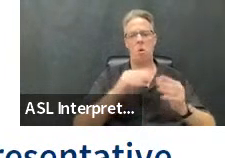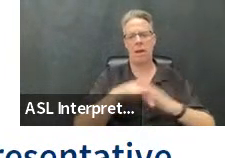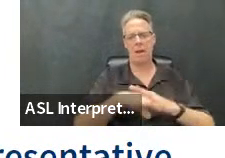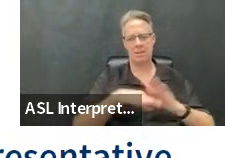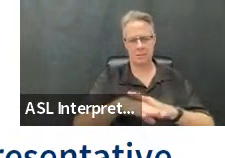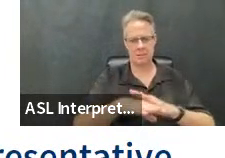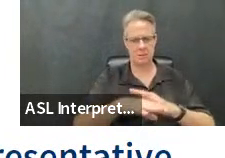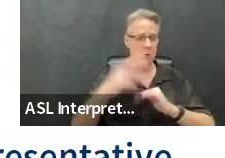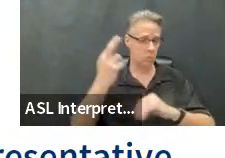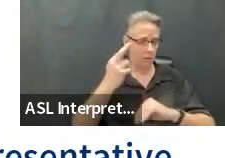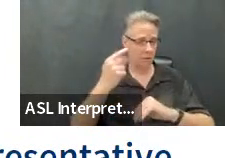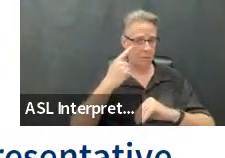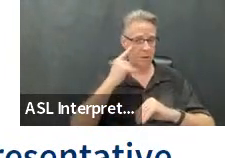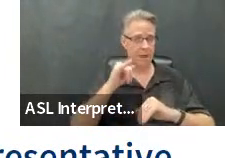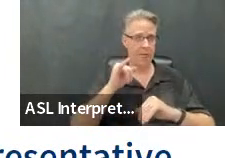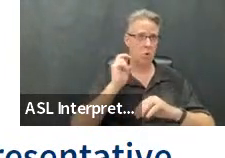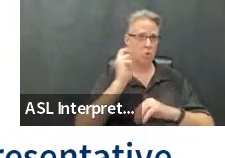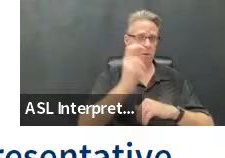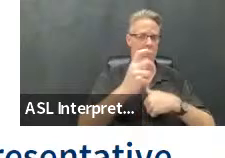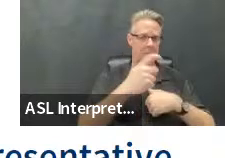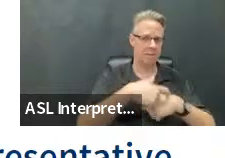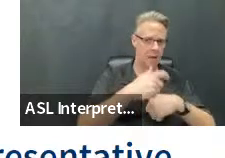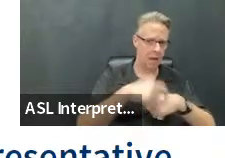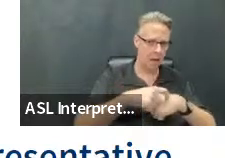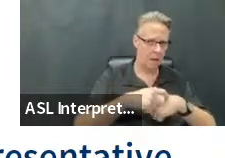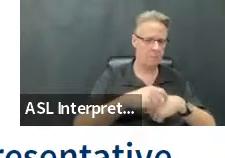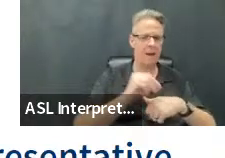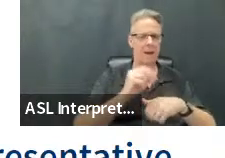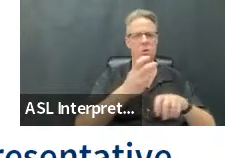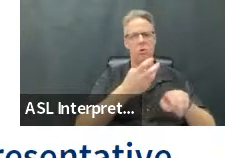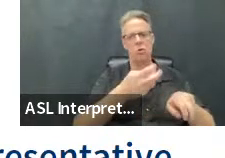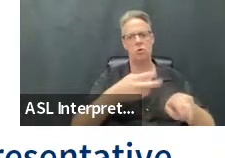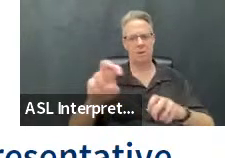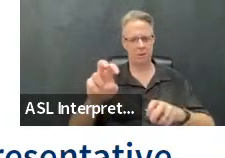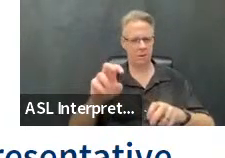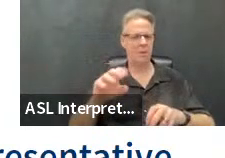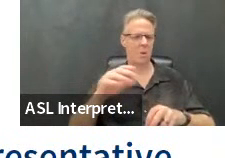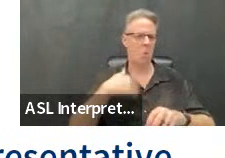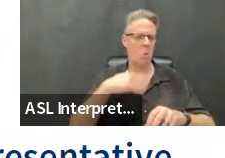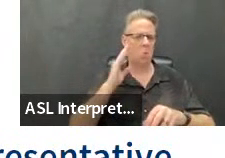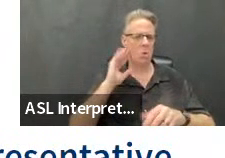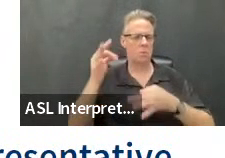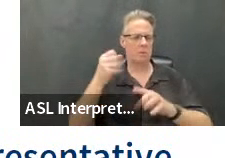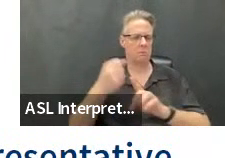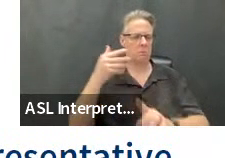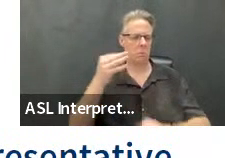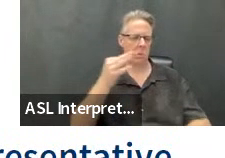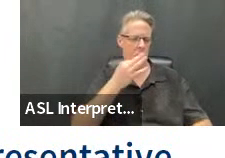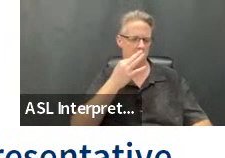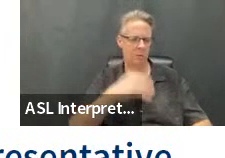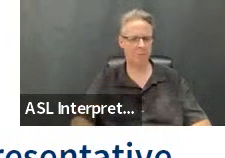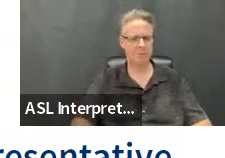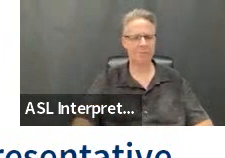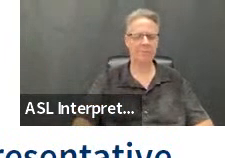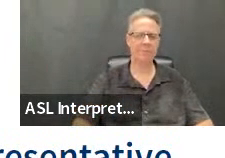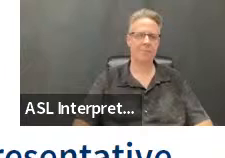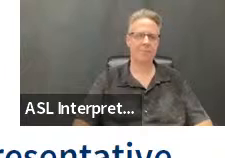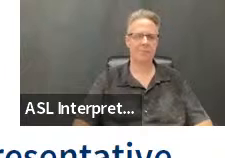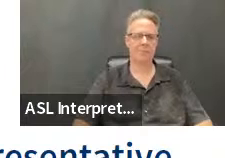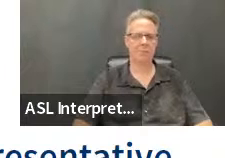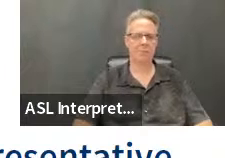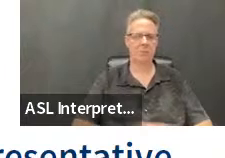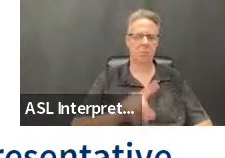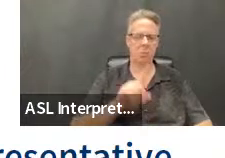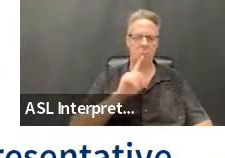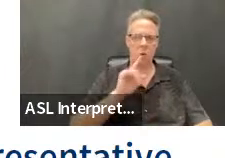has to do a bit with travel time and assumptions about transfers, which we'll again dive into in just a moment. But it really has to do with